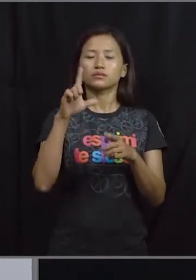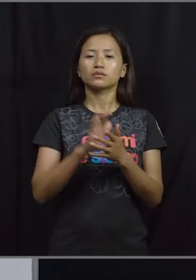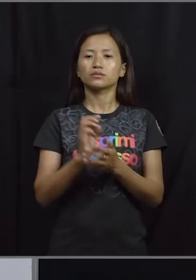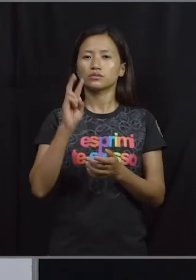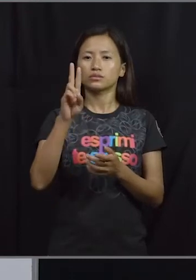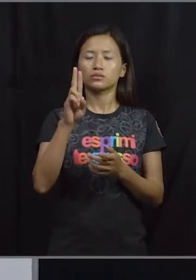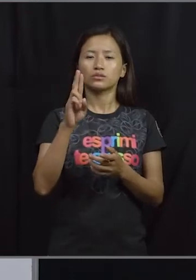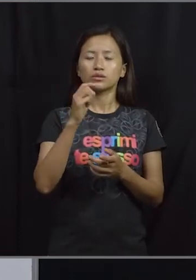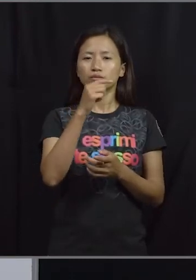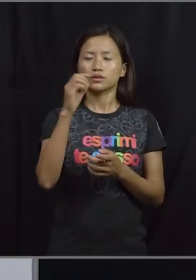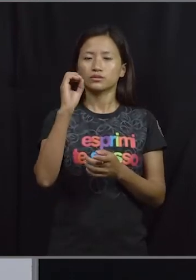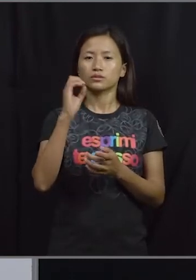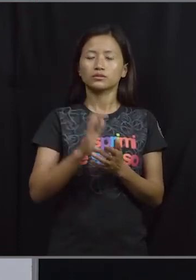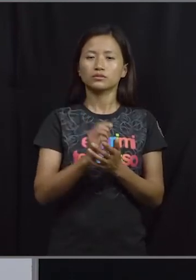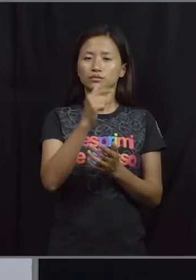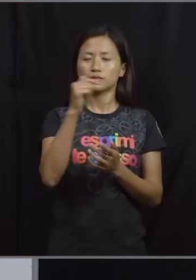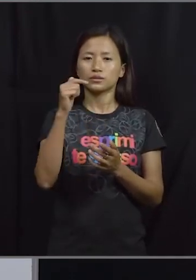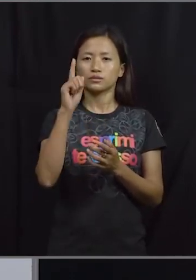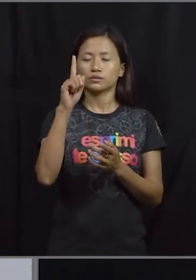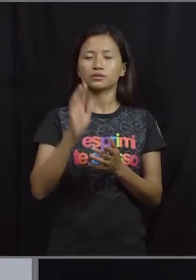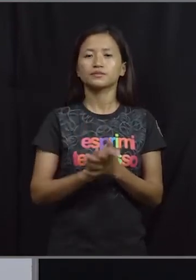0 -1 -1.